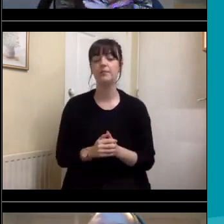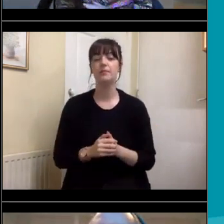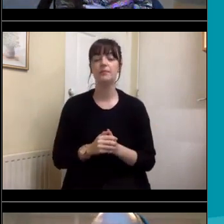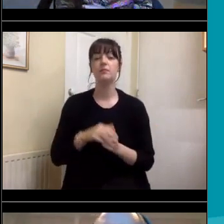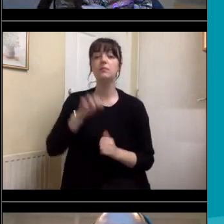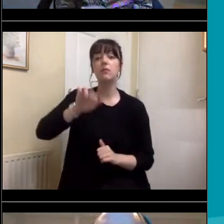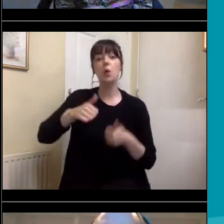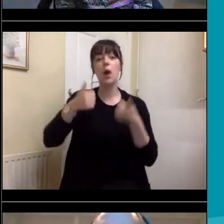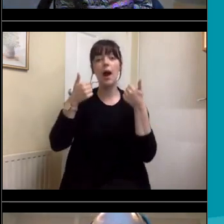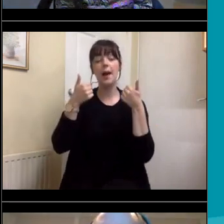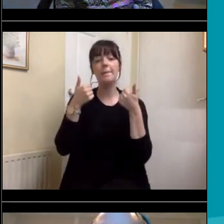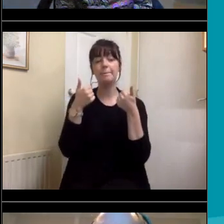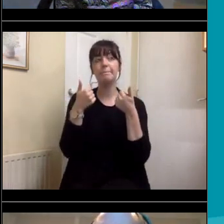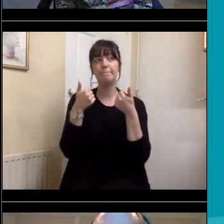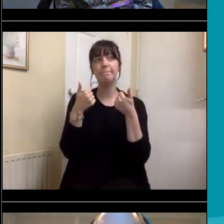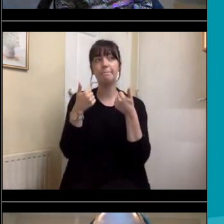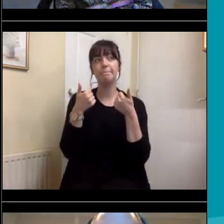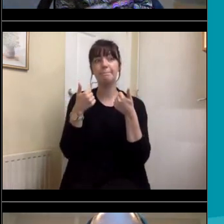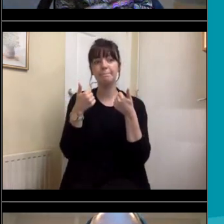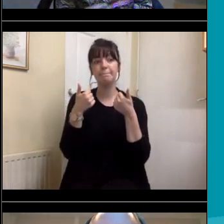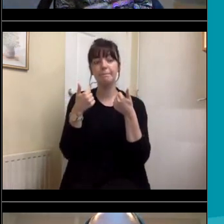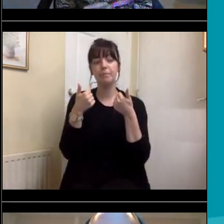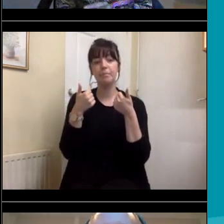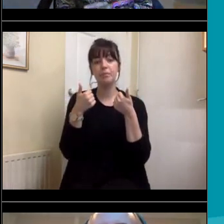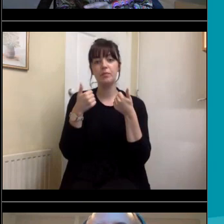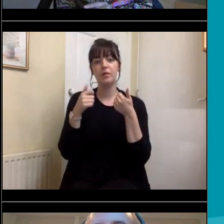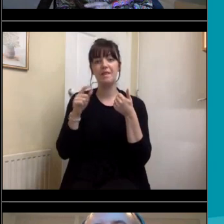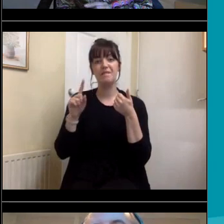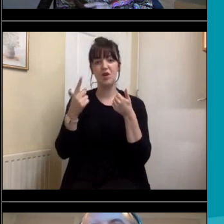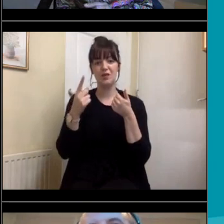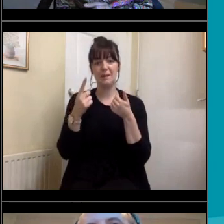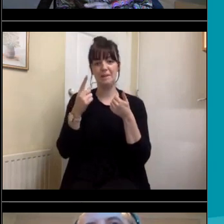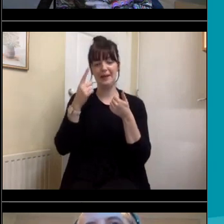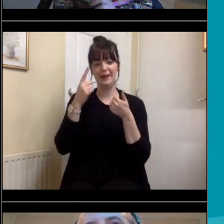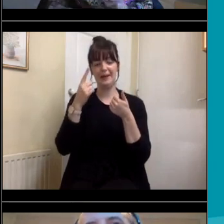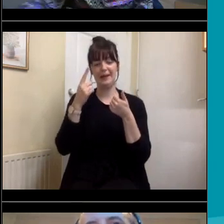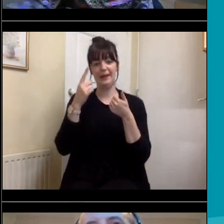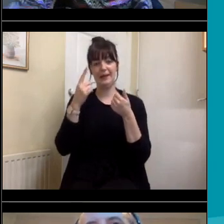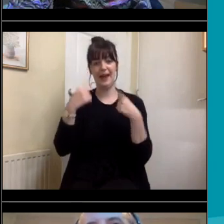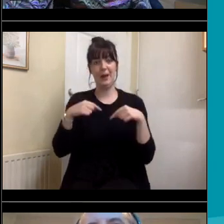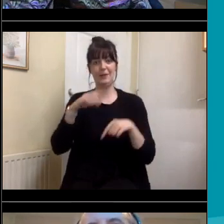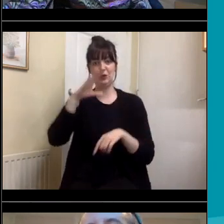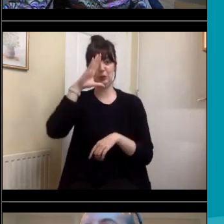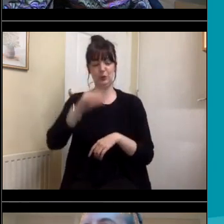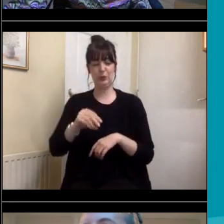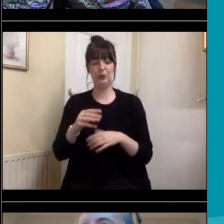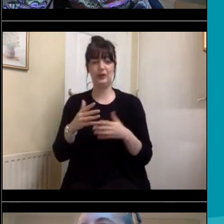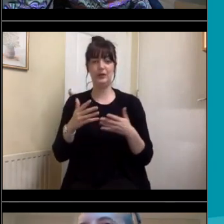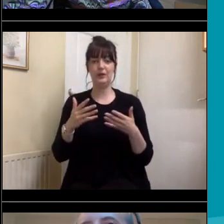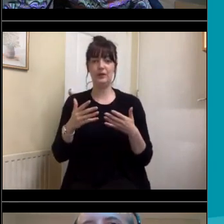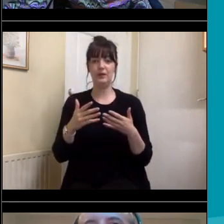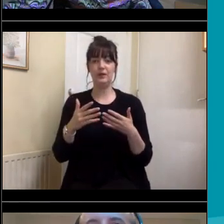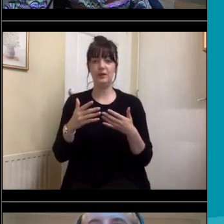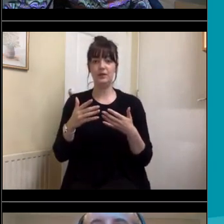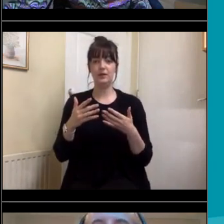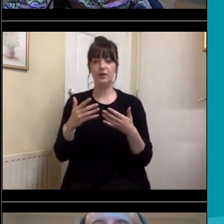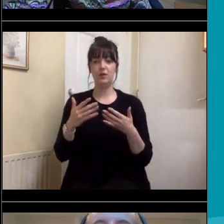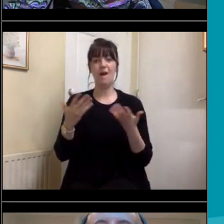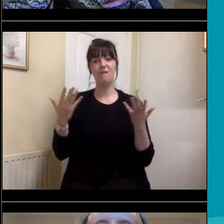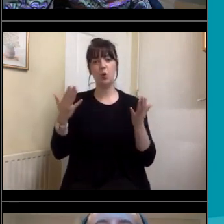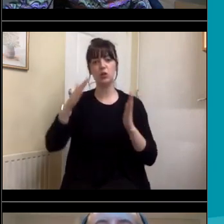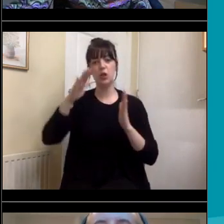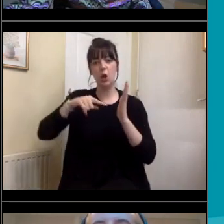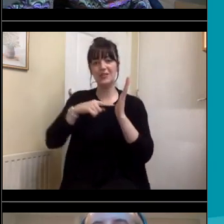okay. Well, first of all, let me just acknowledge that building a project like Lower Thames